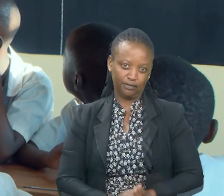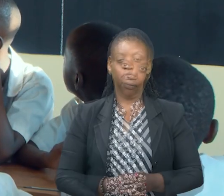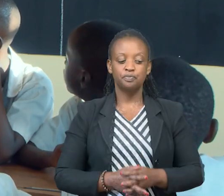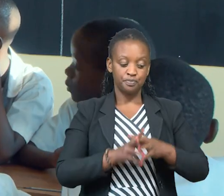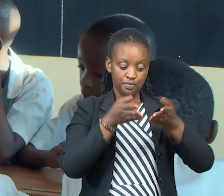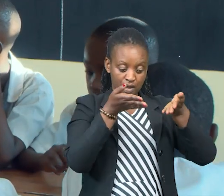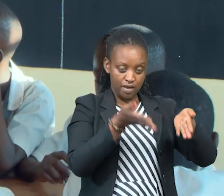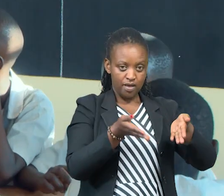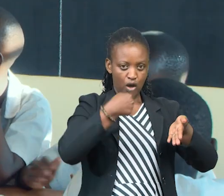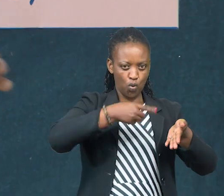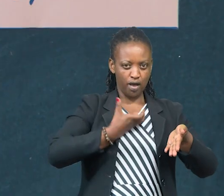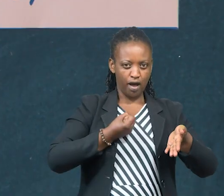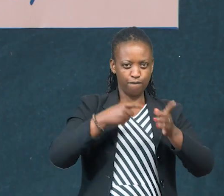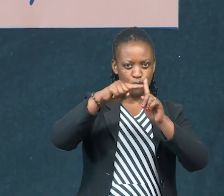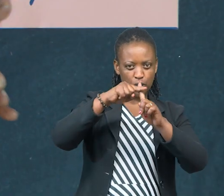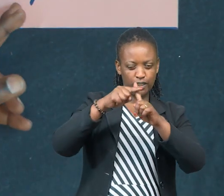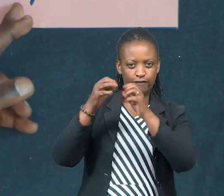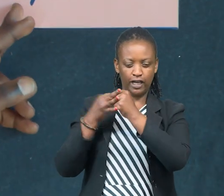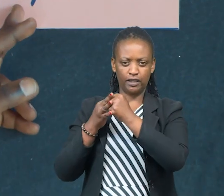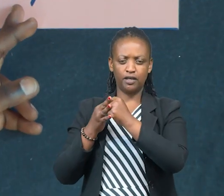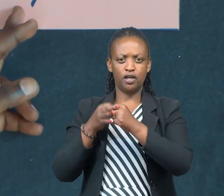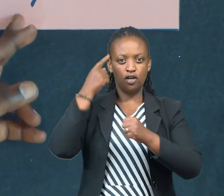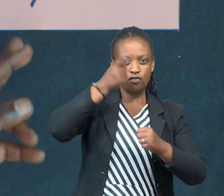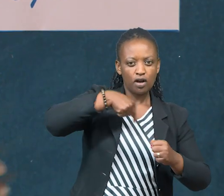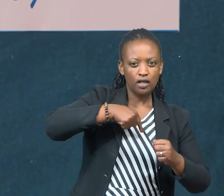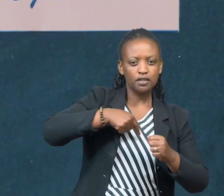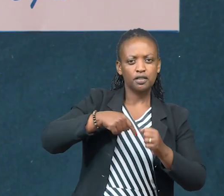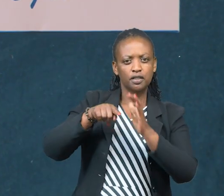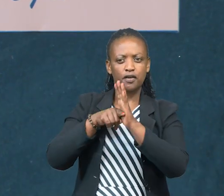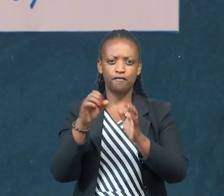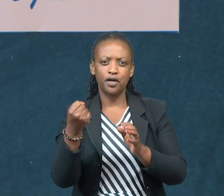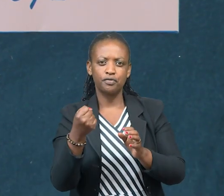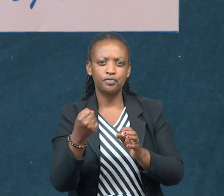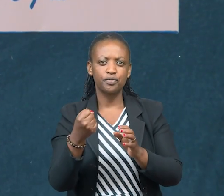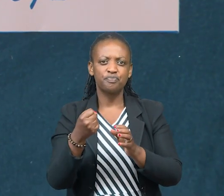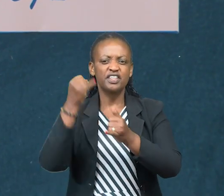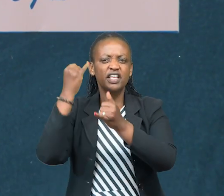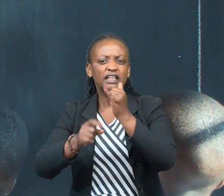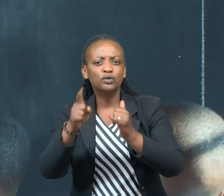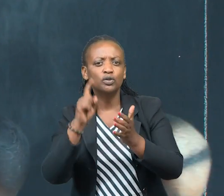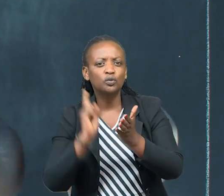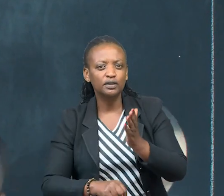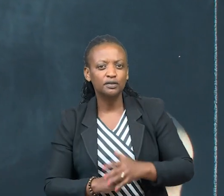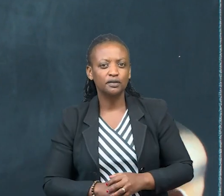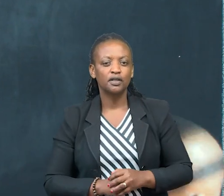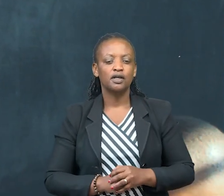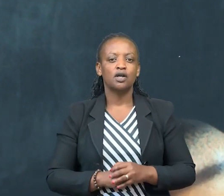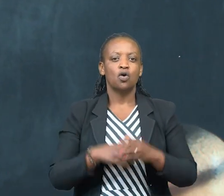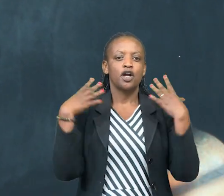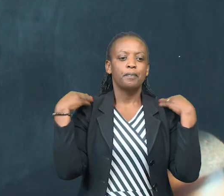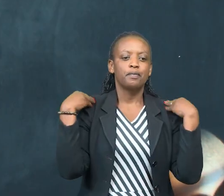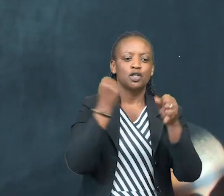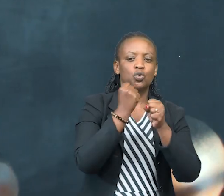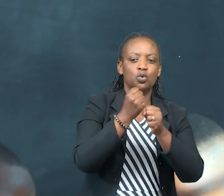Here we have positive 8 plus negative 5, which is our last question. Okay? Do